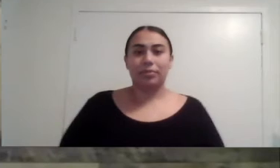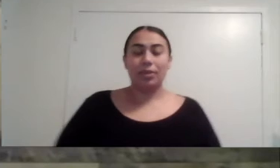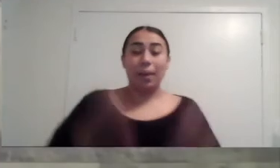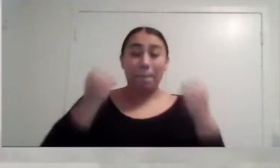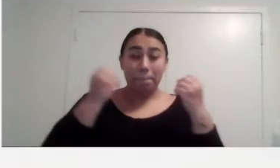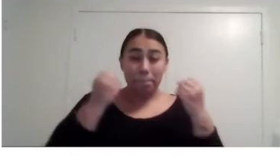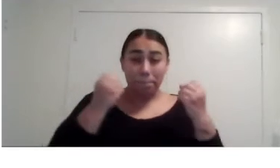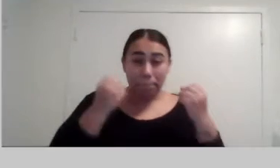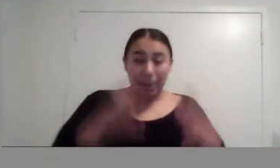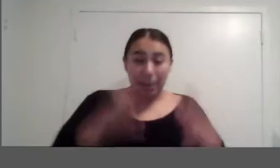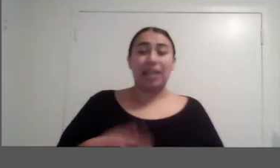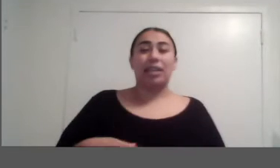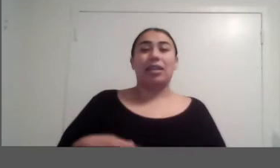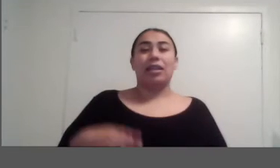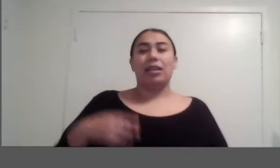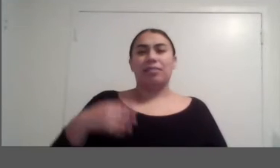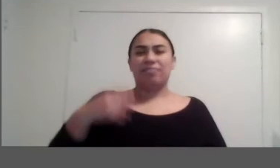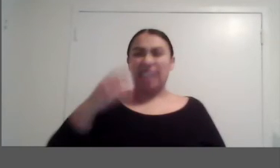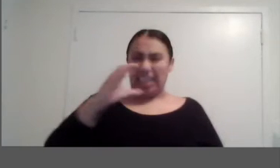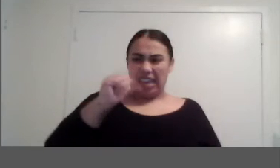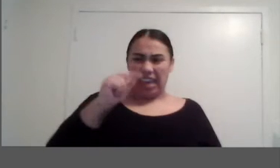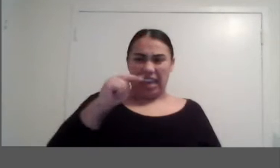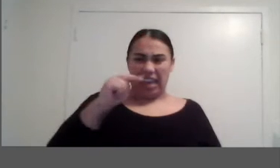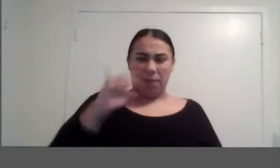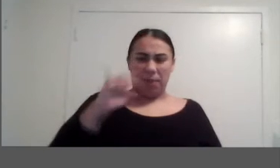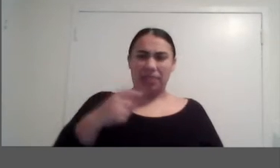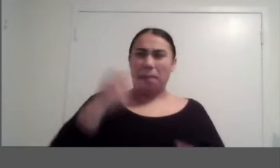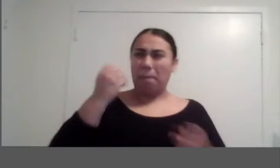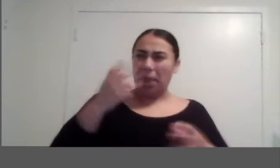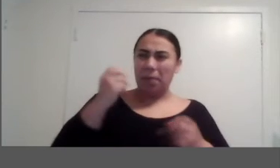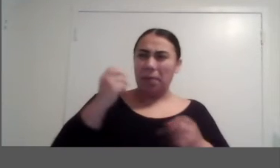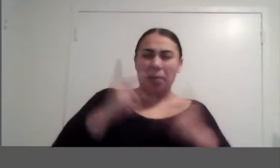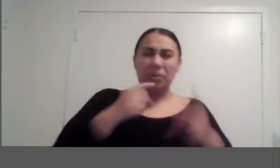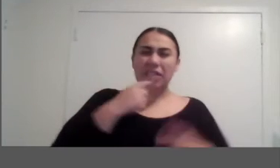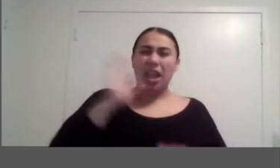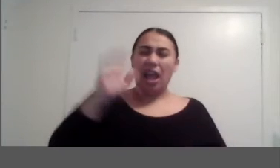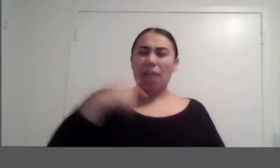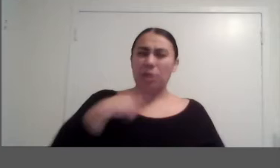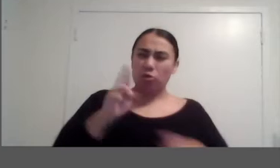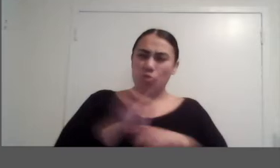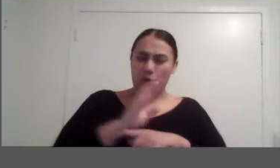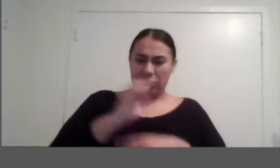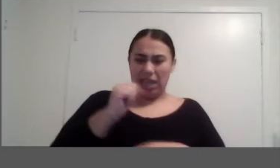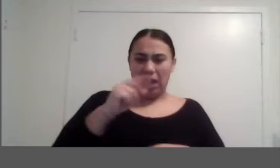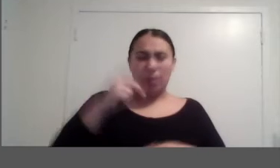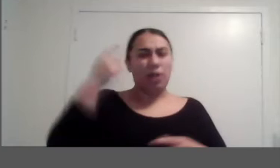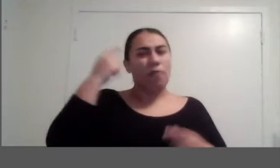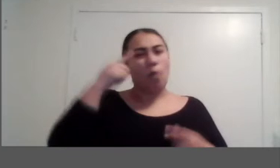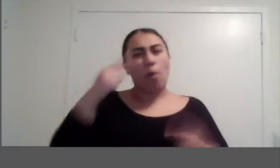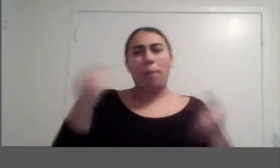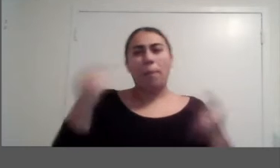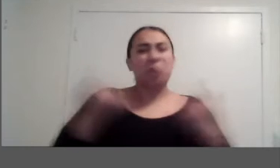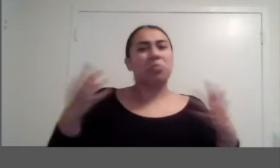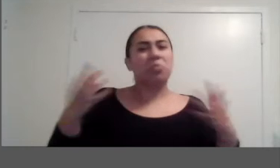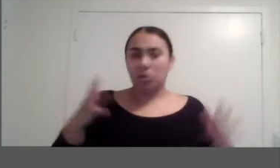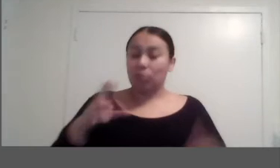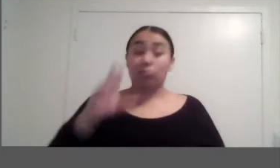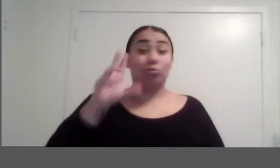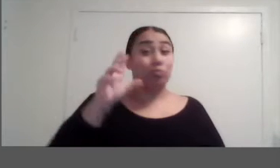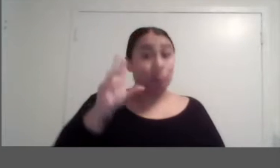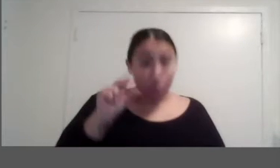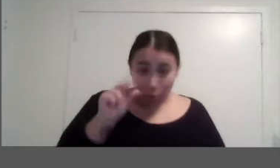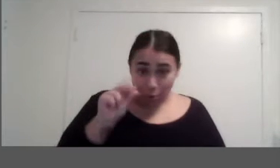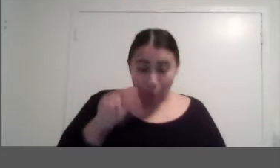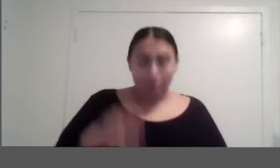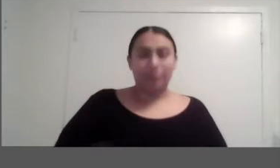them. Many view medical cannabis as only useful for specific medical conditions. However, there are those